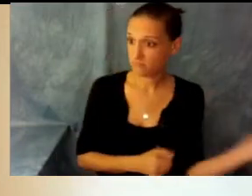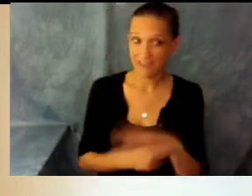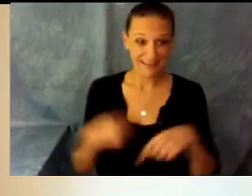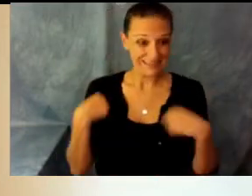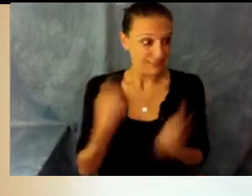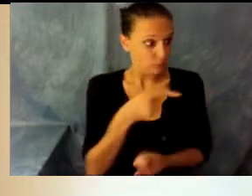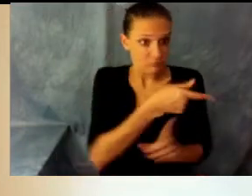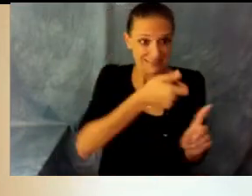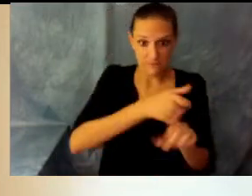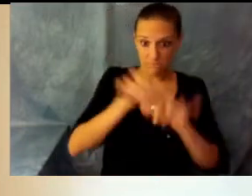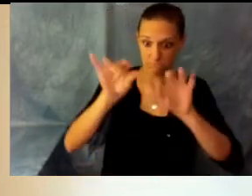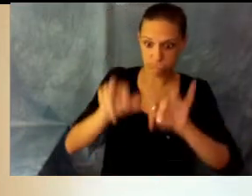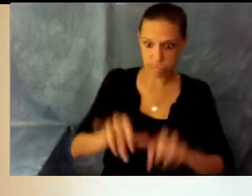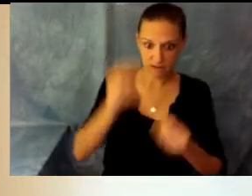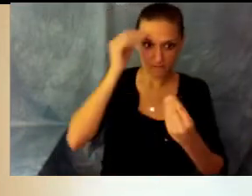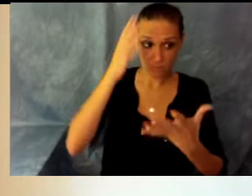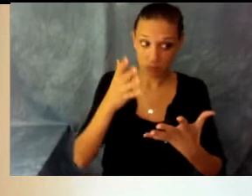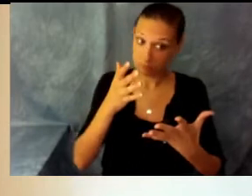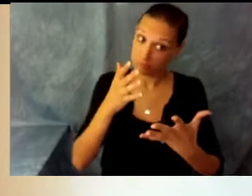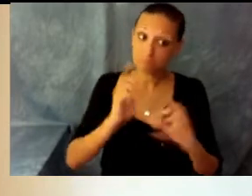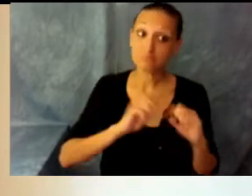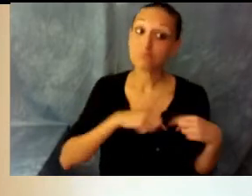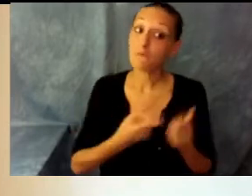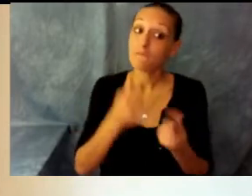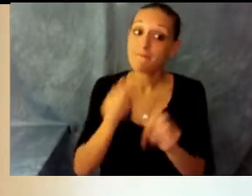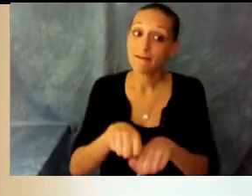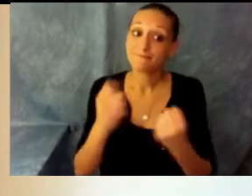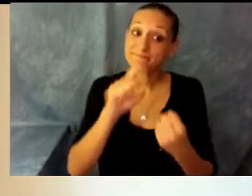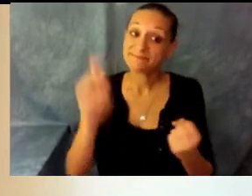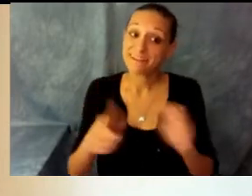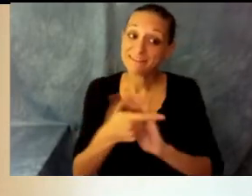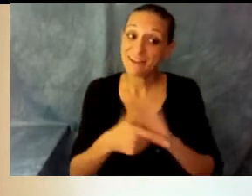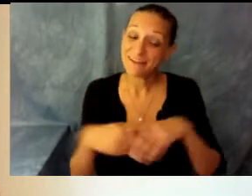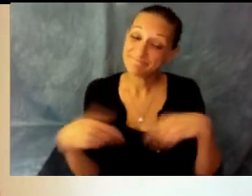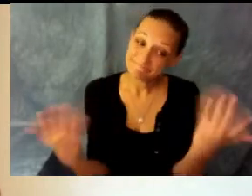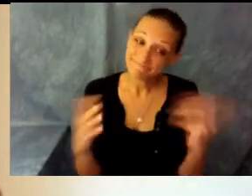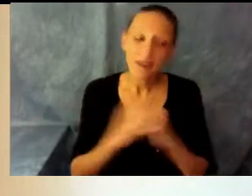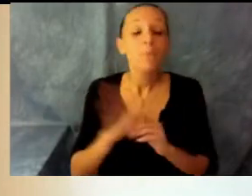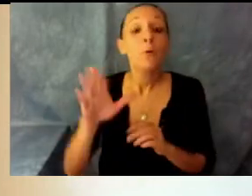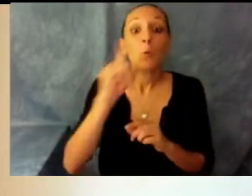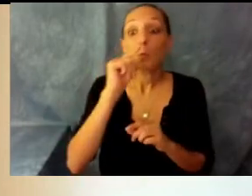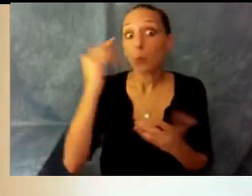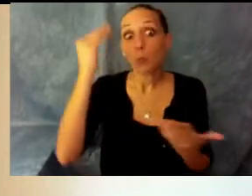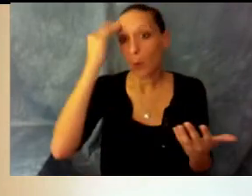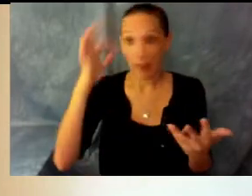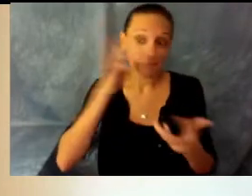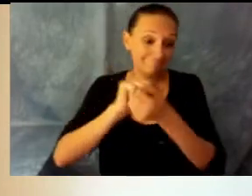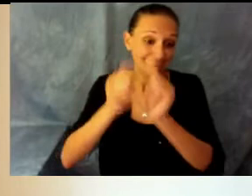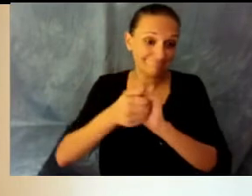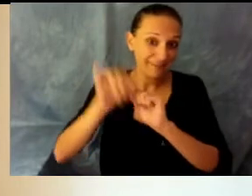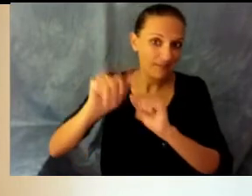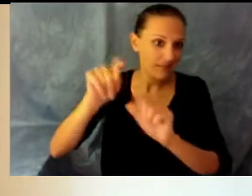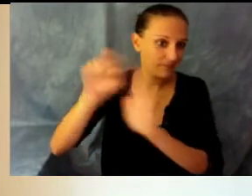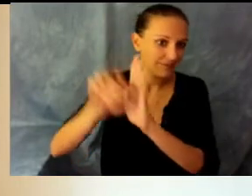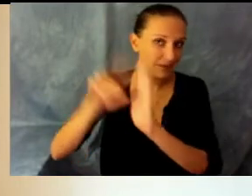themselves, it's so far not against Texas law. Who knows if they'll change that at the state capitol? Anything